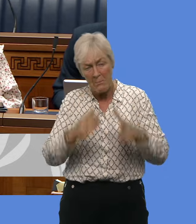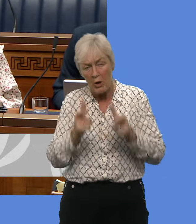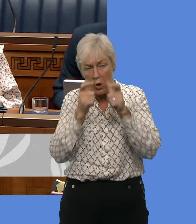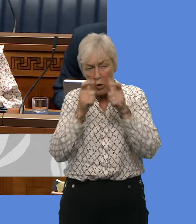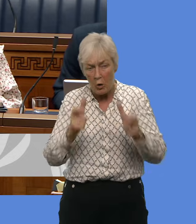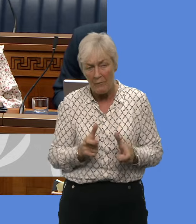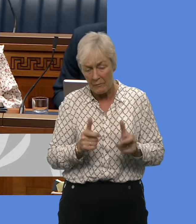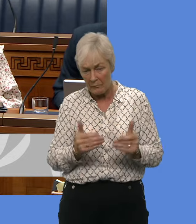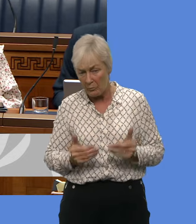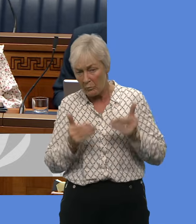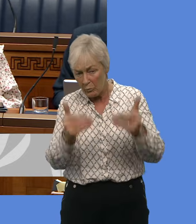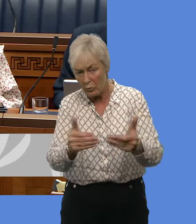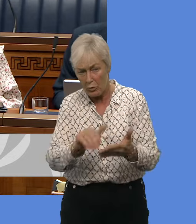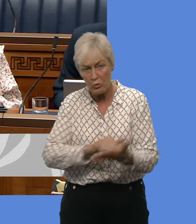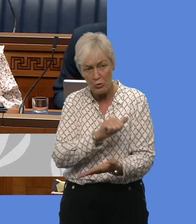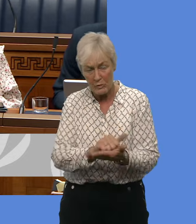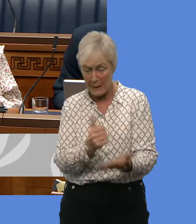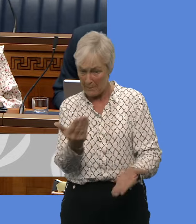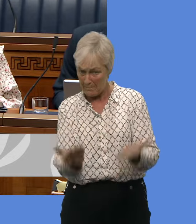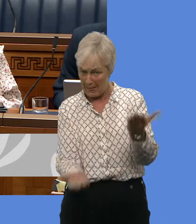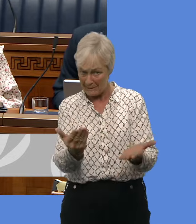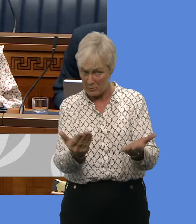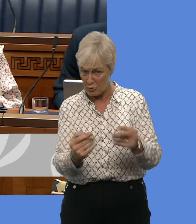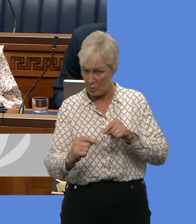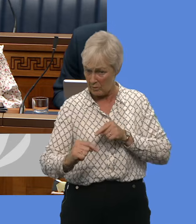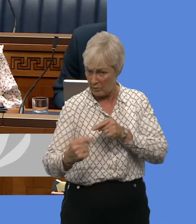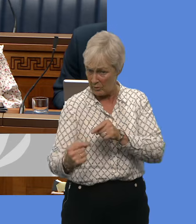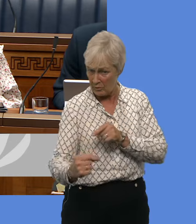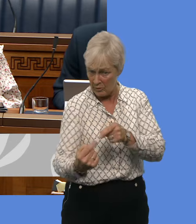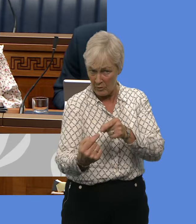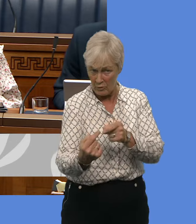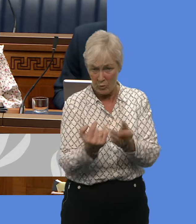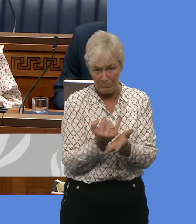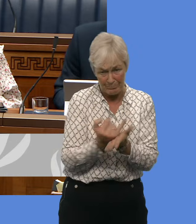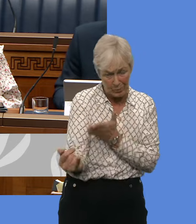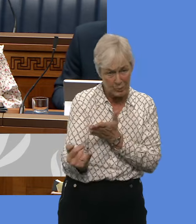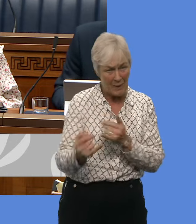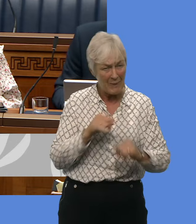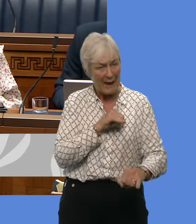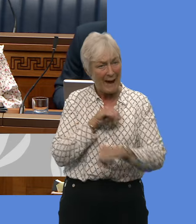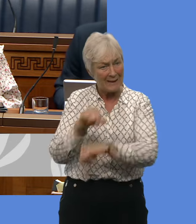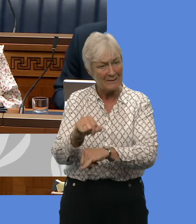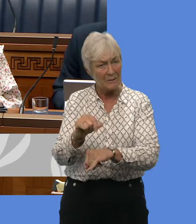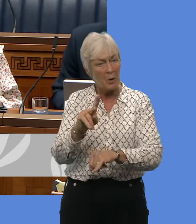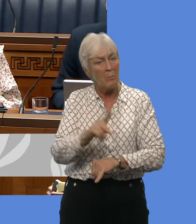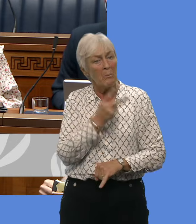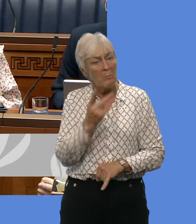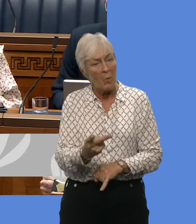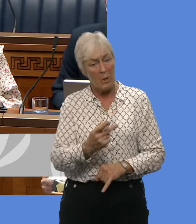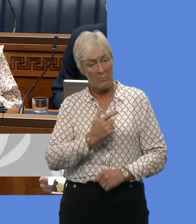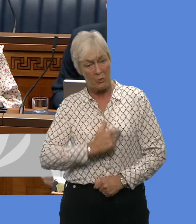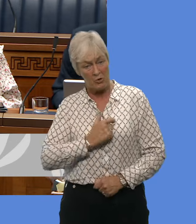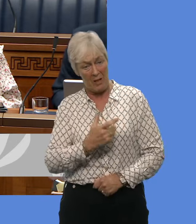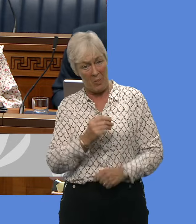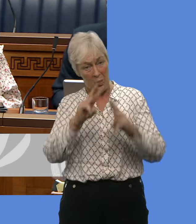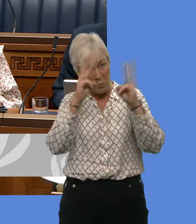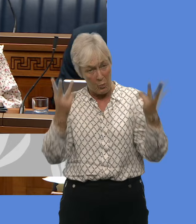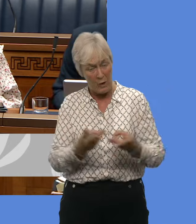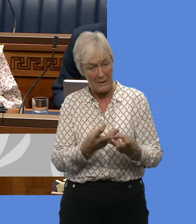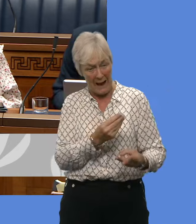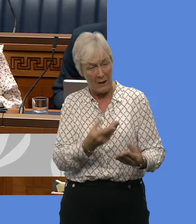way forward to have the right balance between tackling the scourge of hate, both online and in the world around